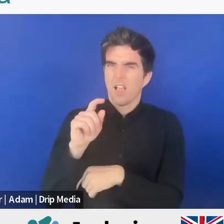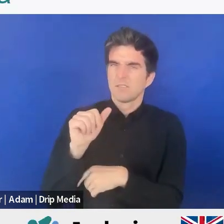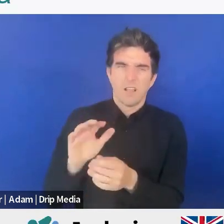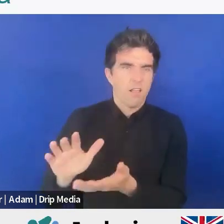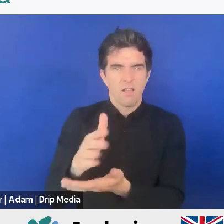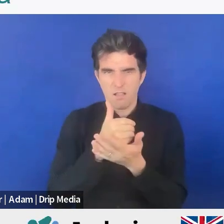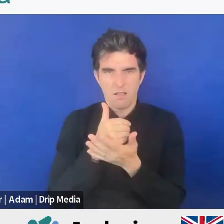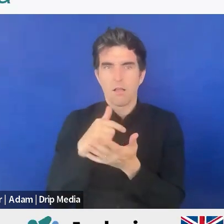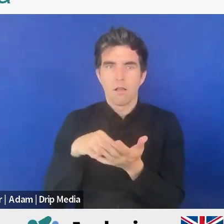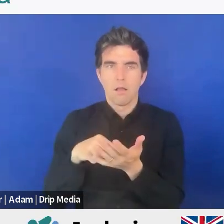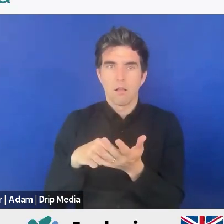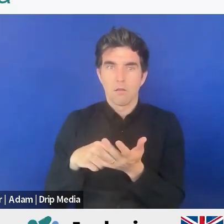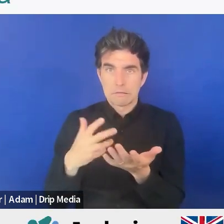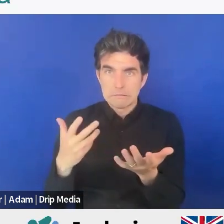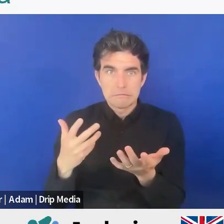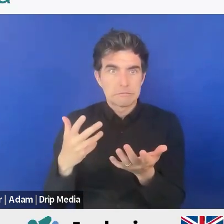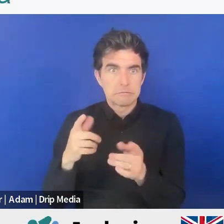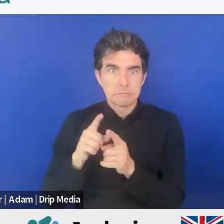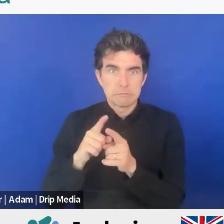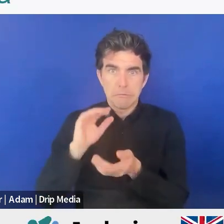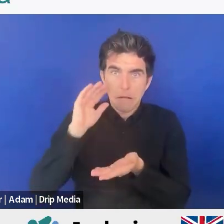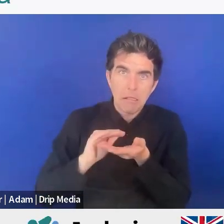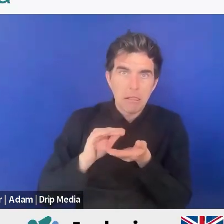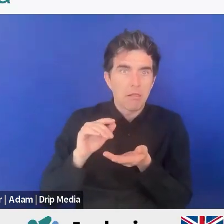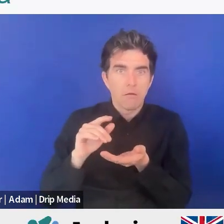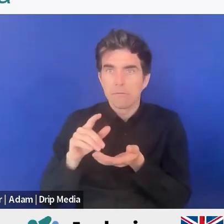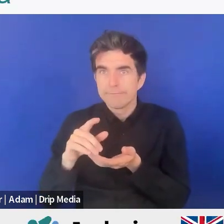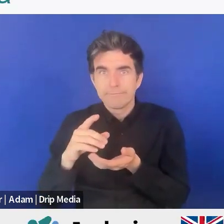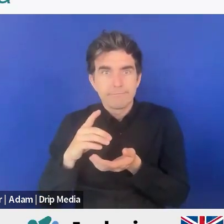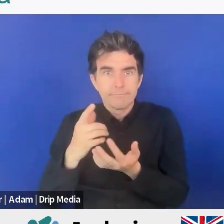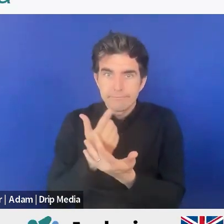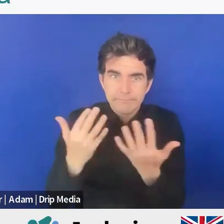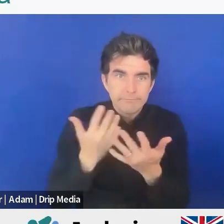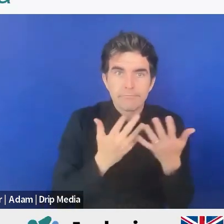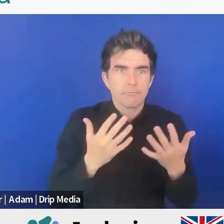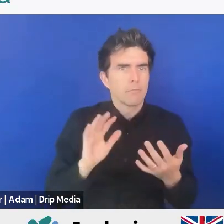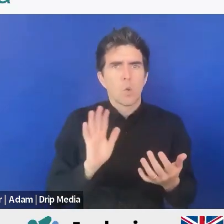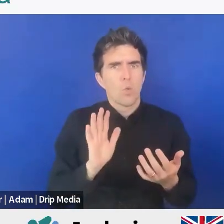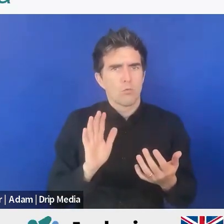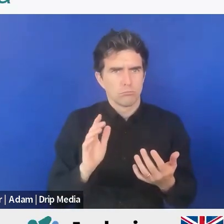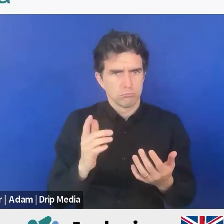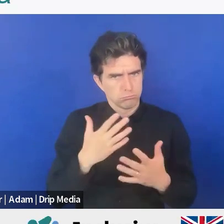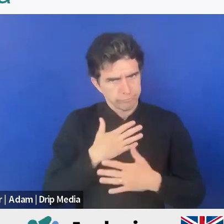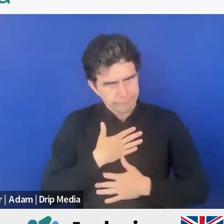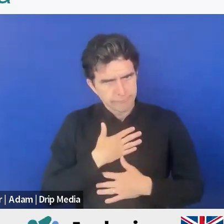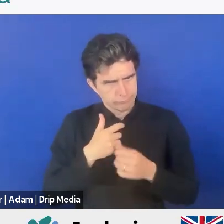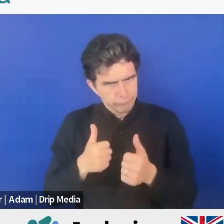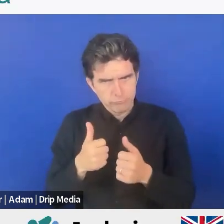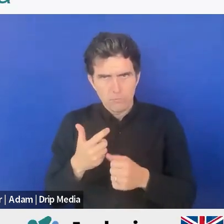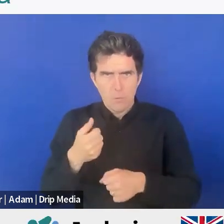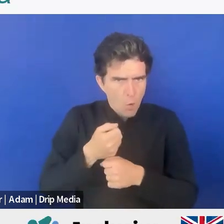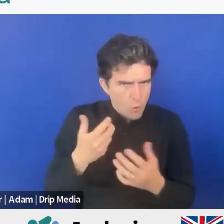data collection, but we appreciate them what they are working. It's that ensuring data leads to action. They